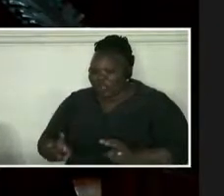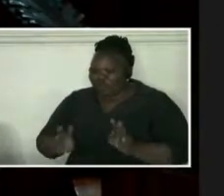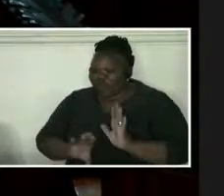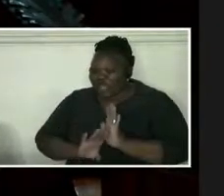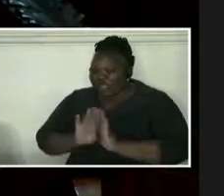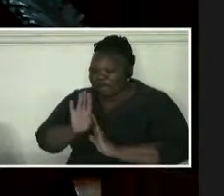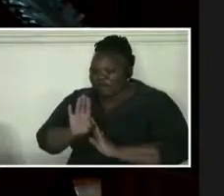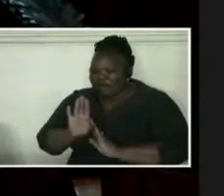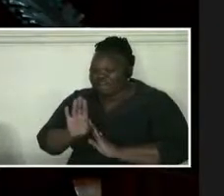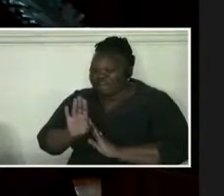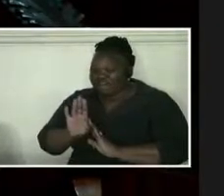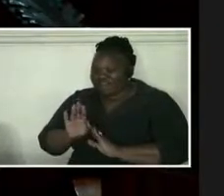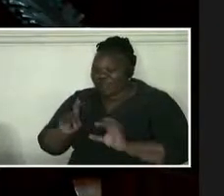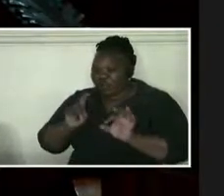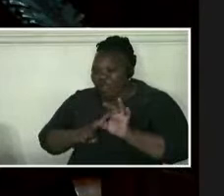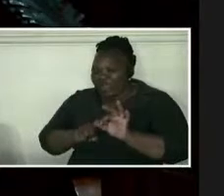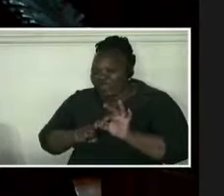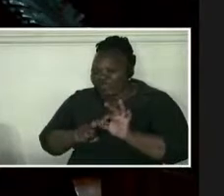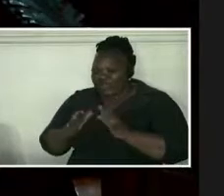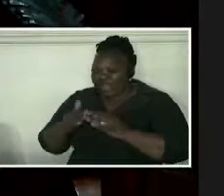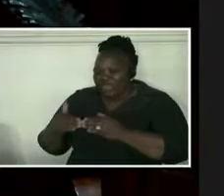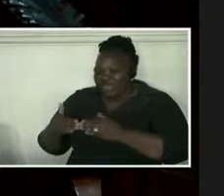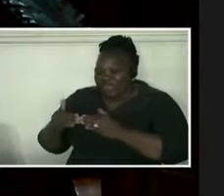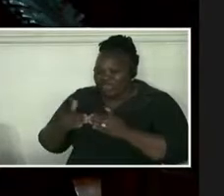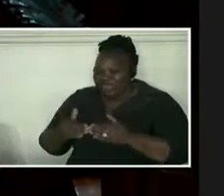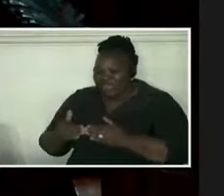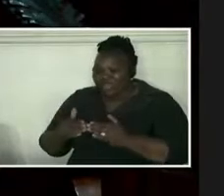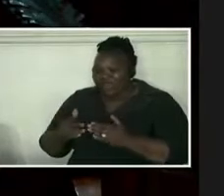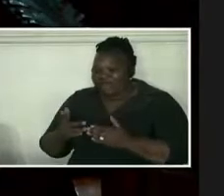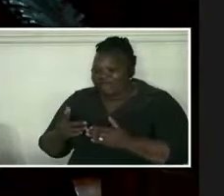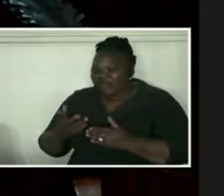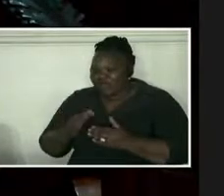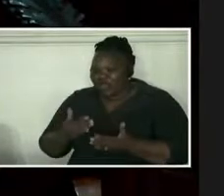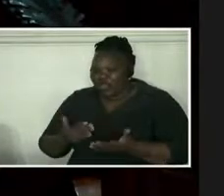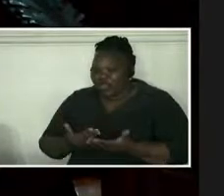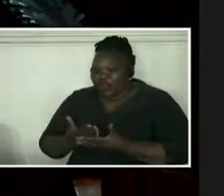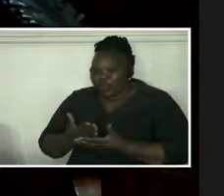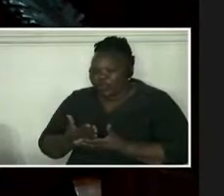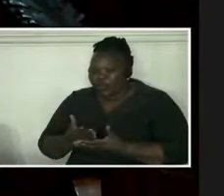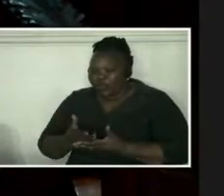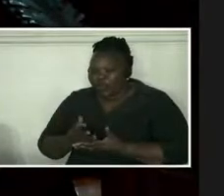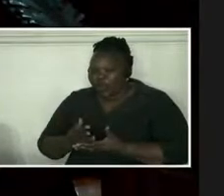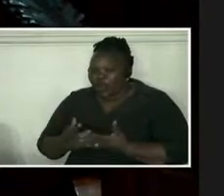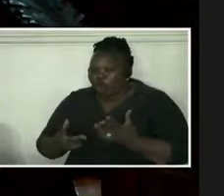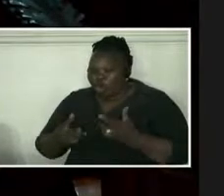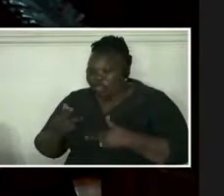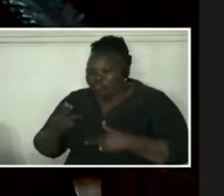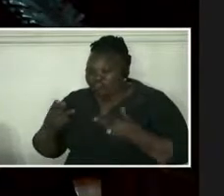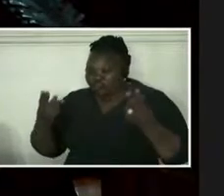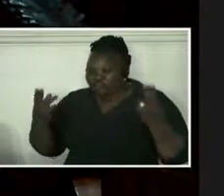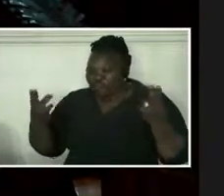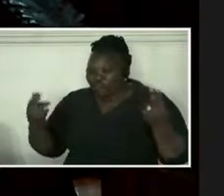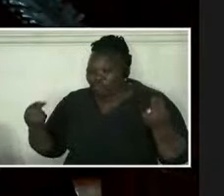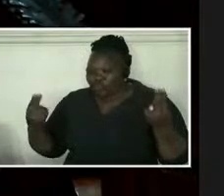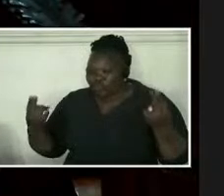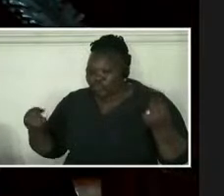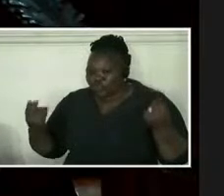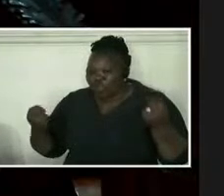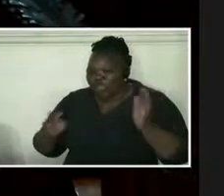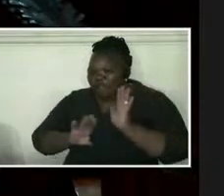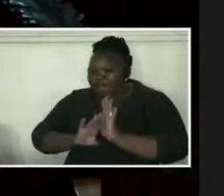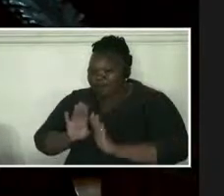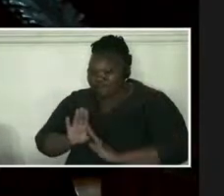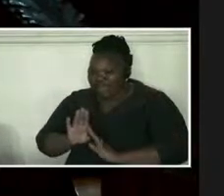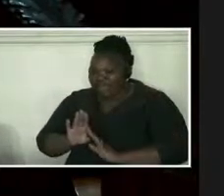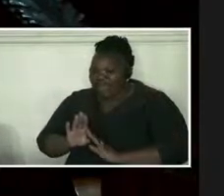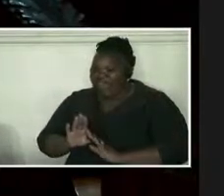the quality of care and overall client experience is through the relaunching of the of a new and improved make